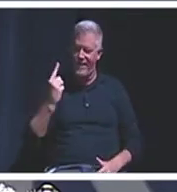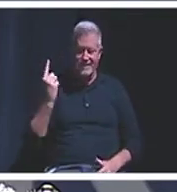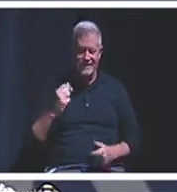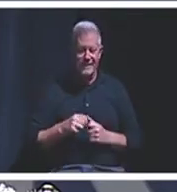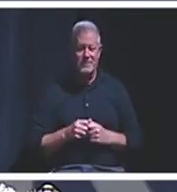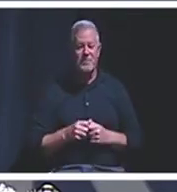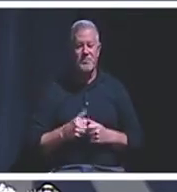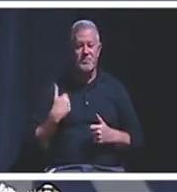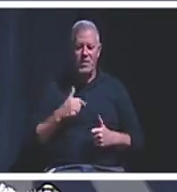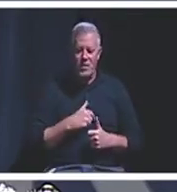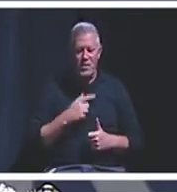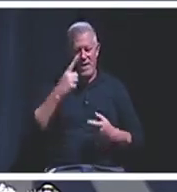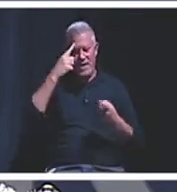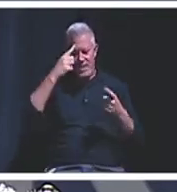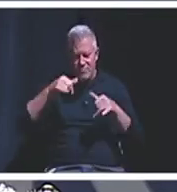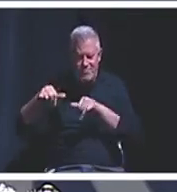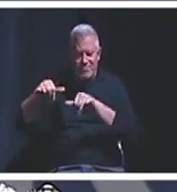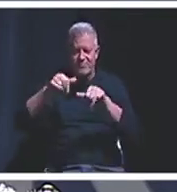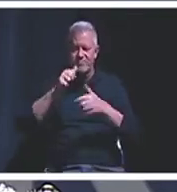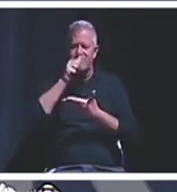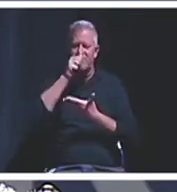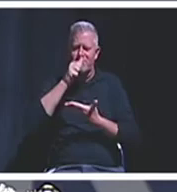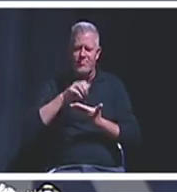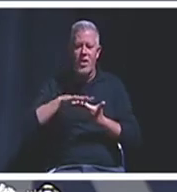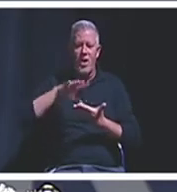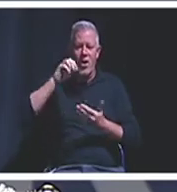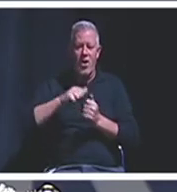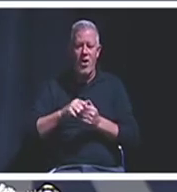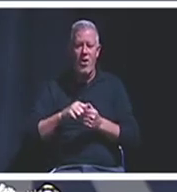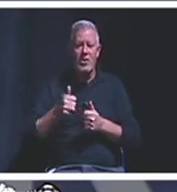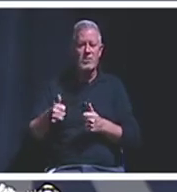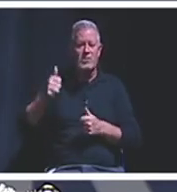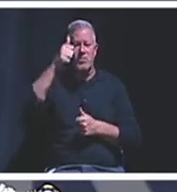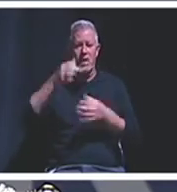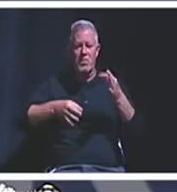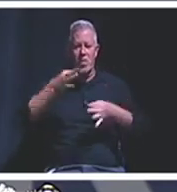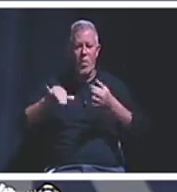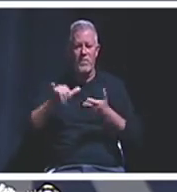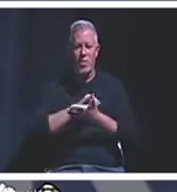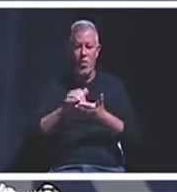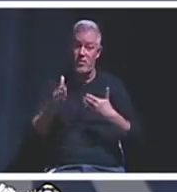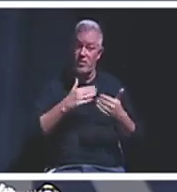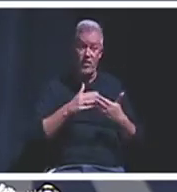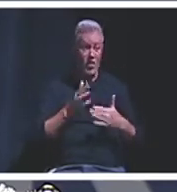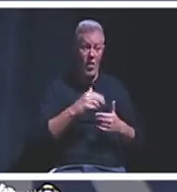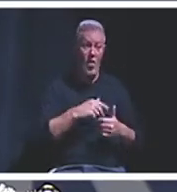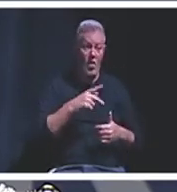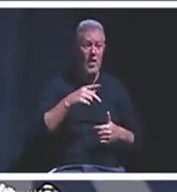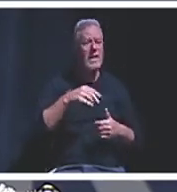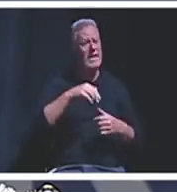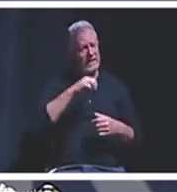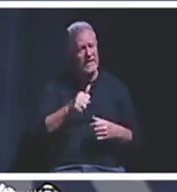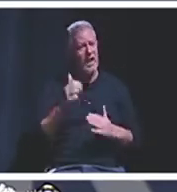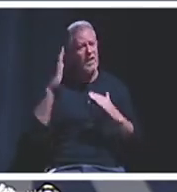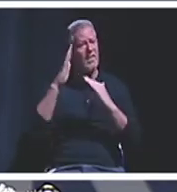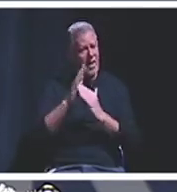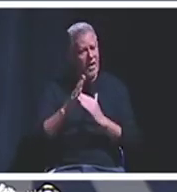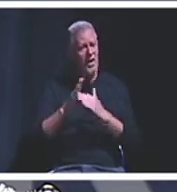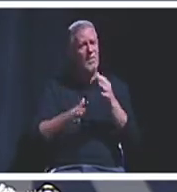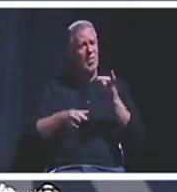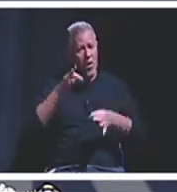and how we collectively and painfully learned that the Supreme Court of New York, contrary to public belief, is not the highest court in the